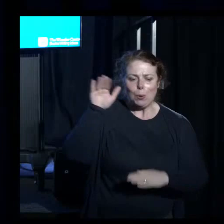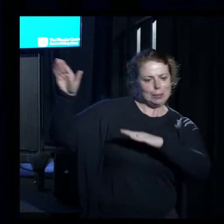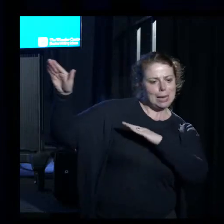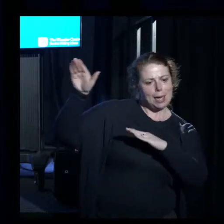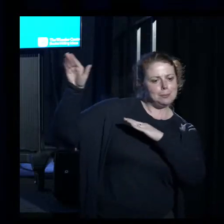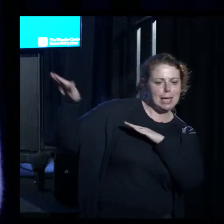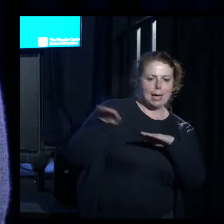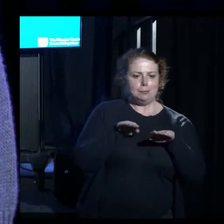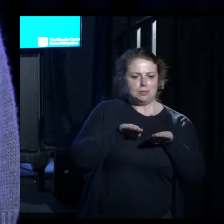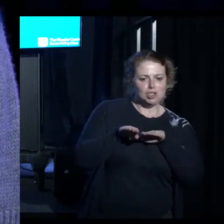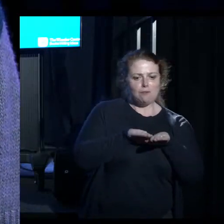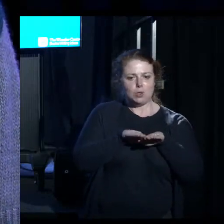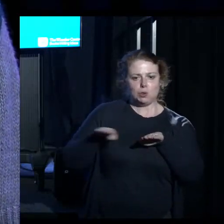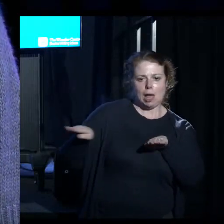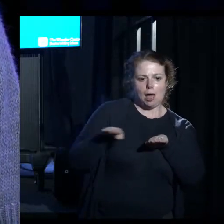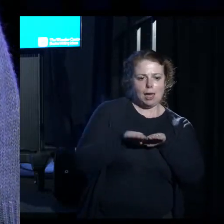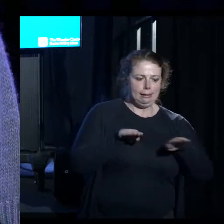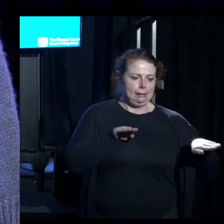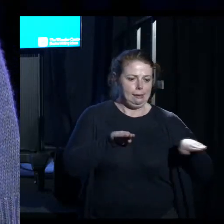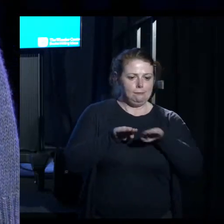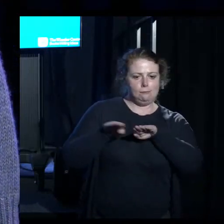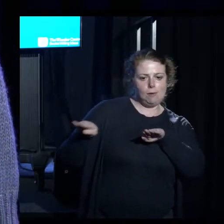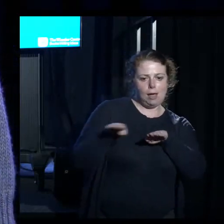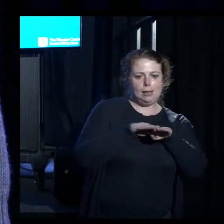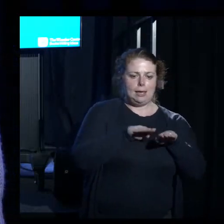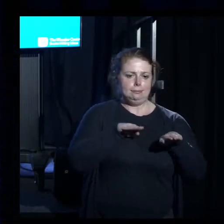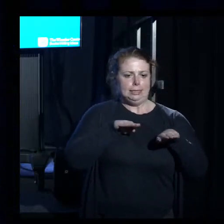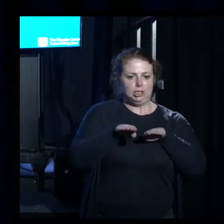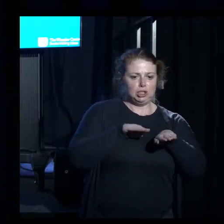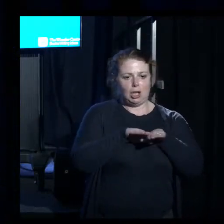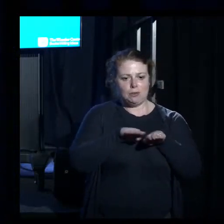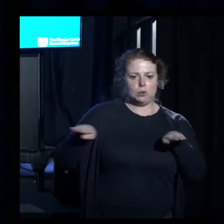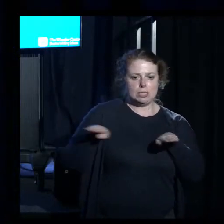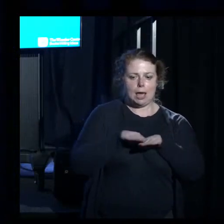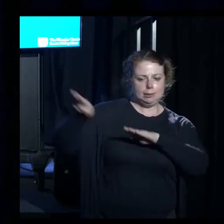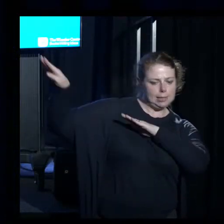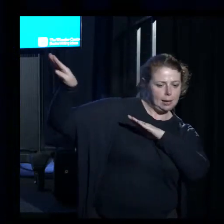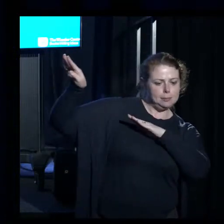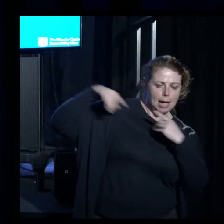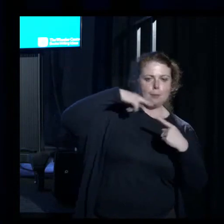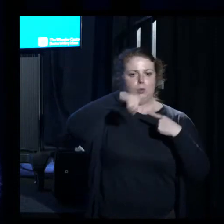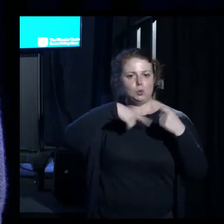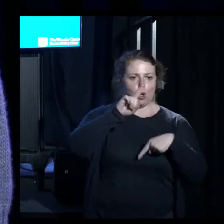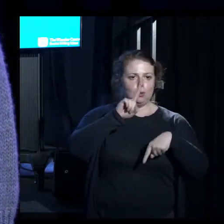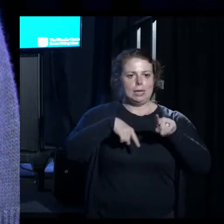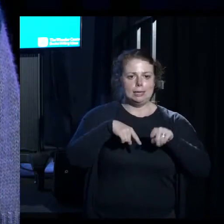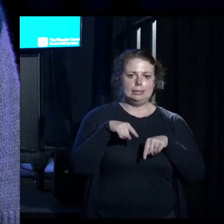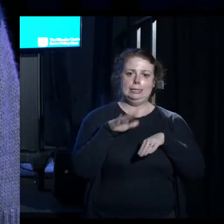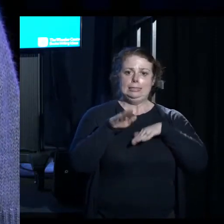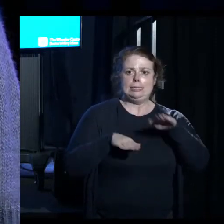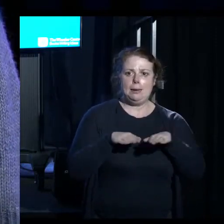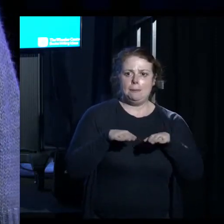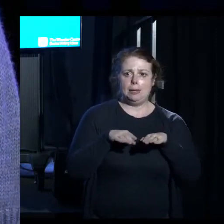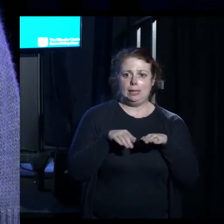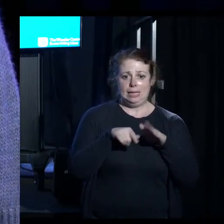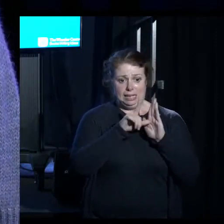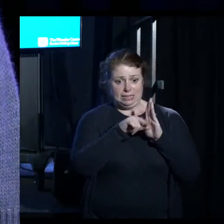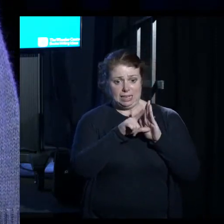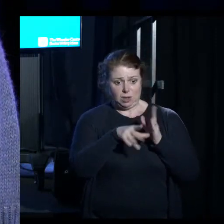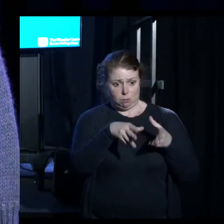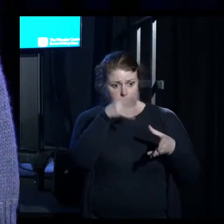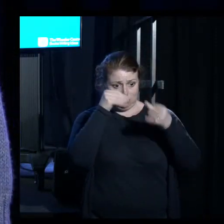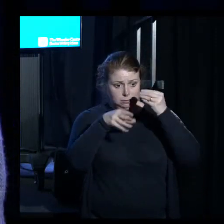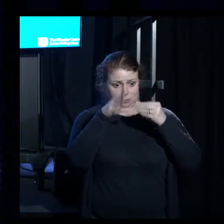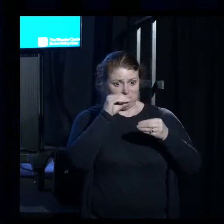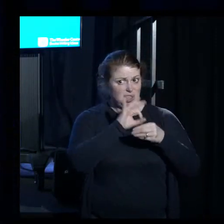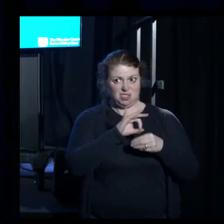slide, left, right, left. Shuffle, slide, dab, dab, twirl, kick, step. Learn a dance off TikTok. Wasn't very